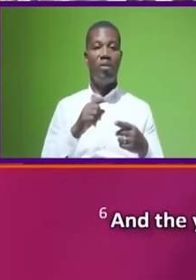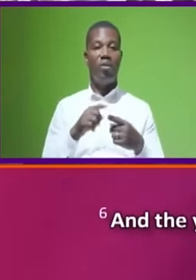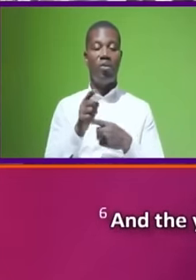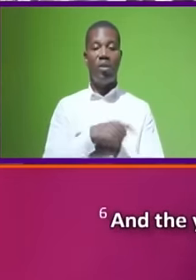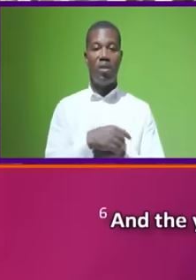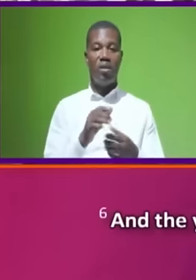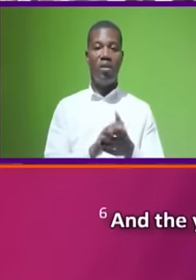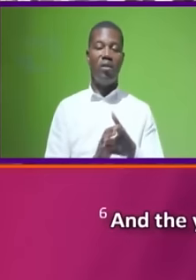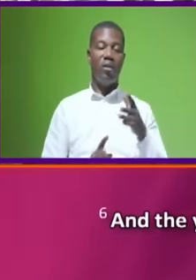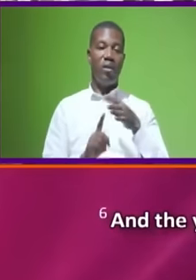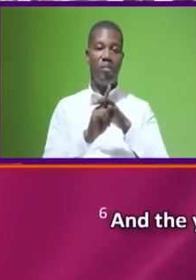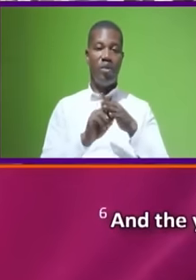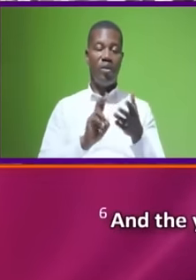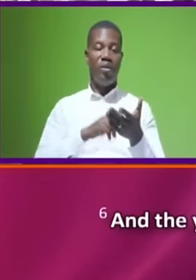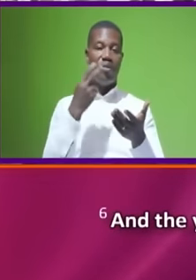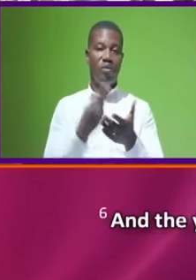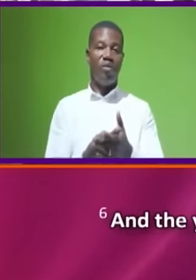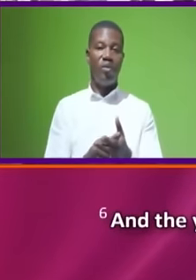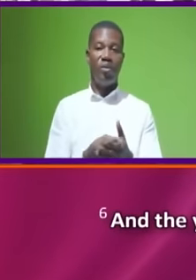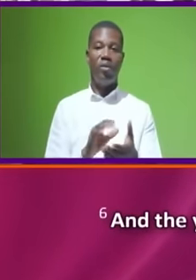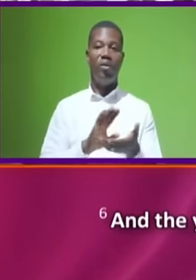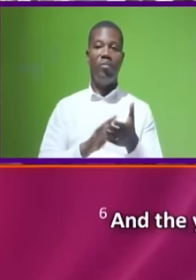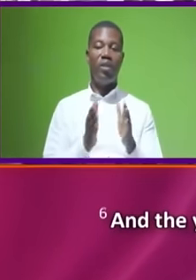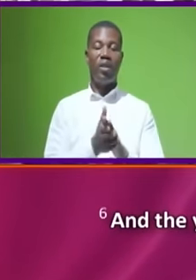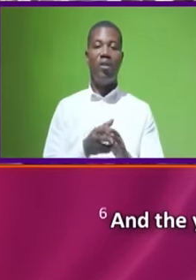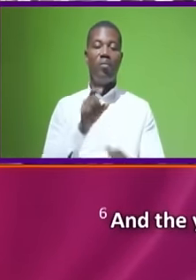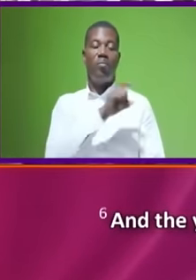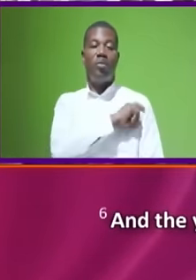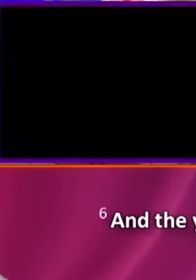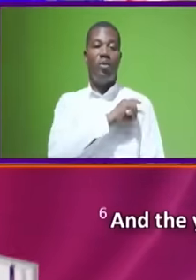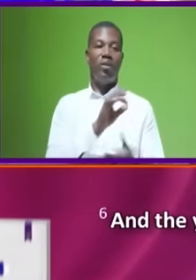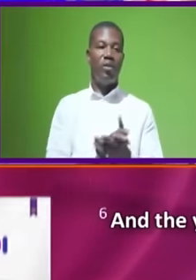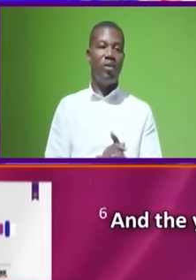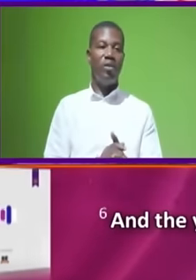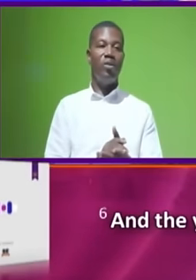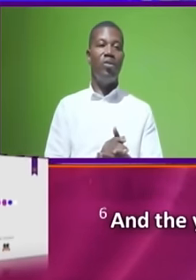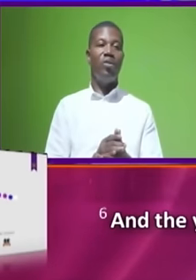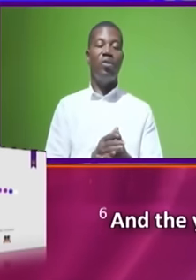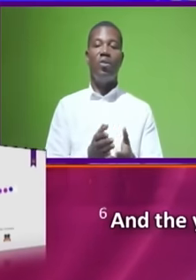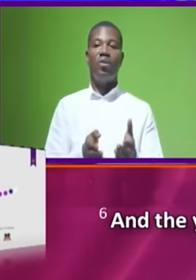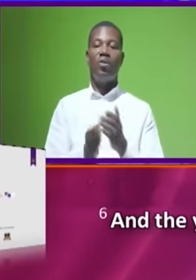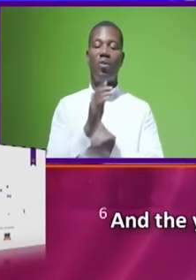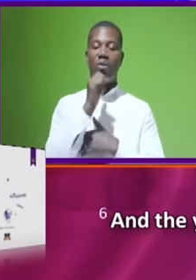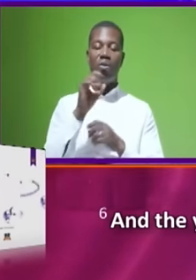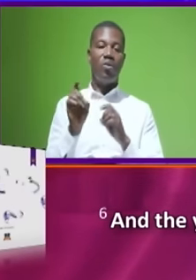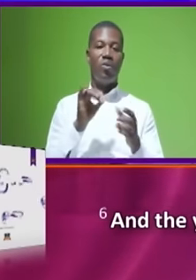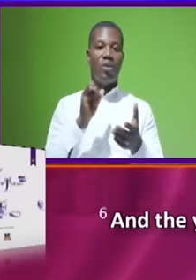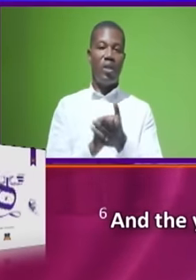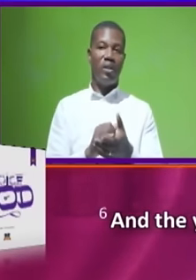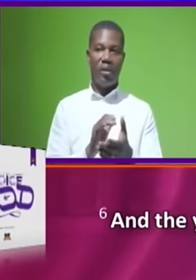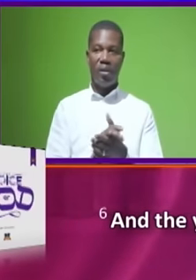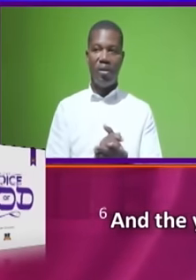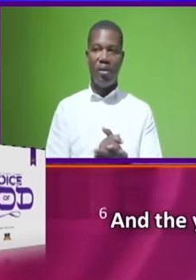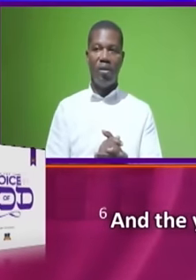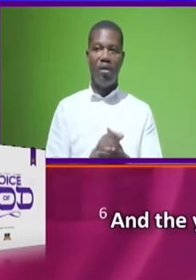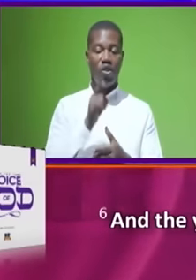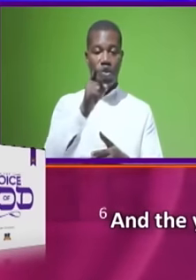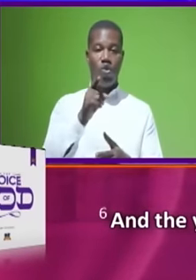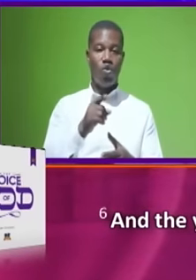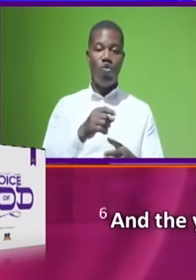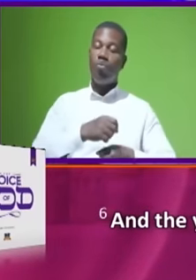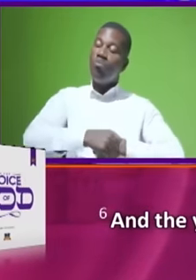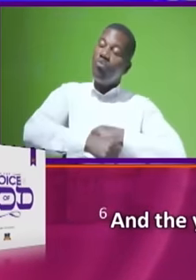epio ye mu na wefri ato ewu anke beye police case enti nyame nya ne sabio. Na mom ohun be